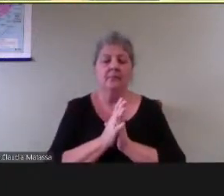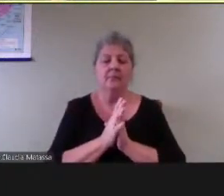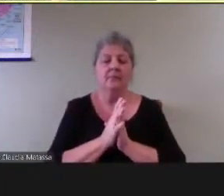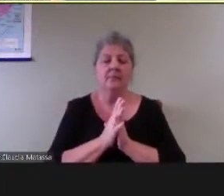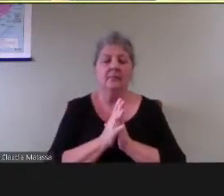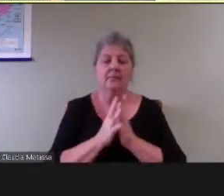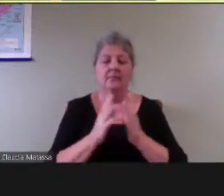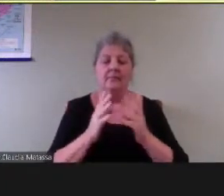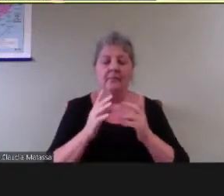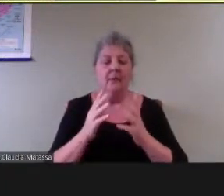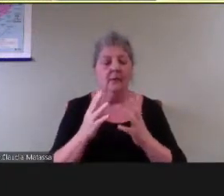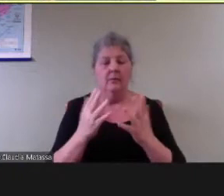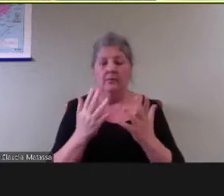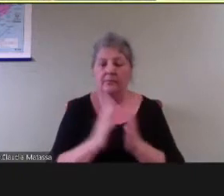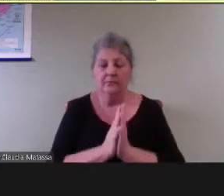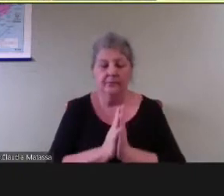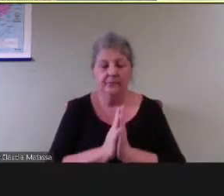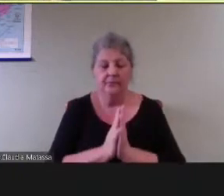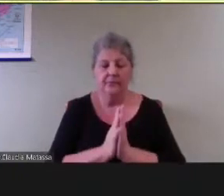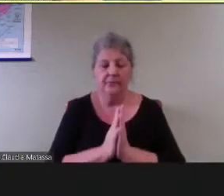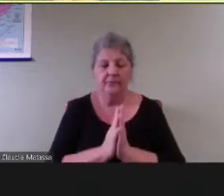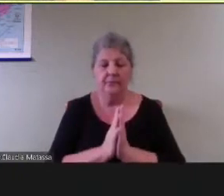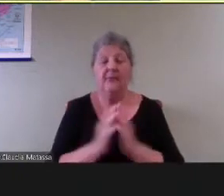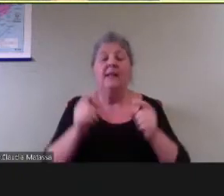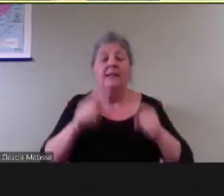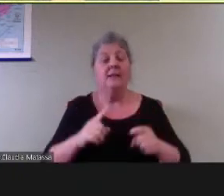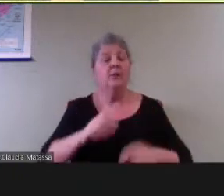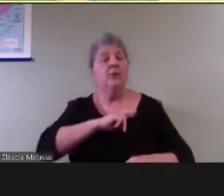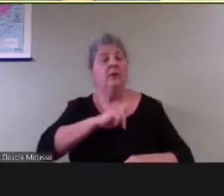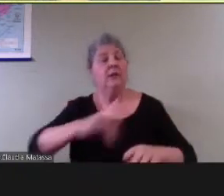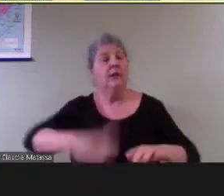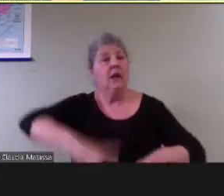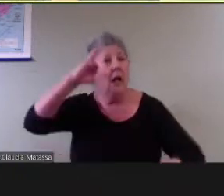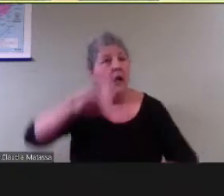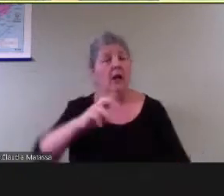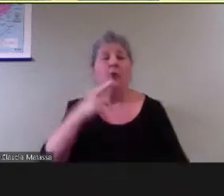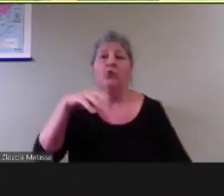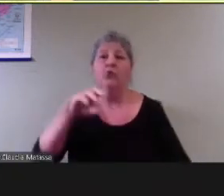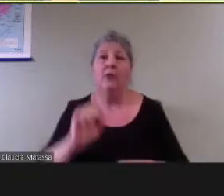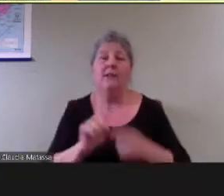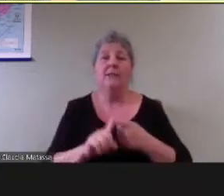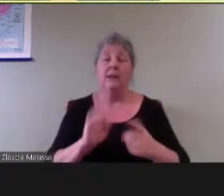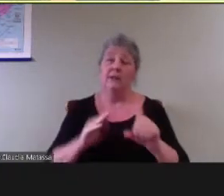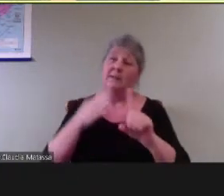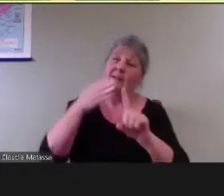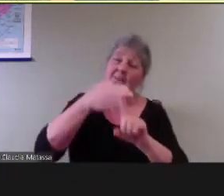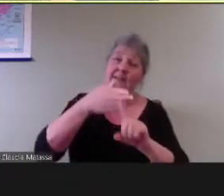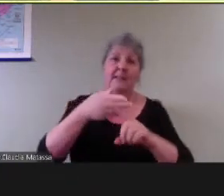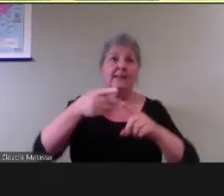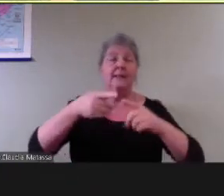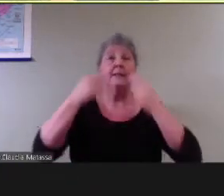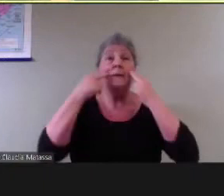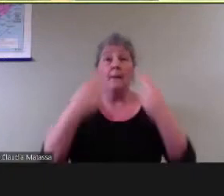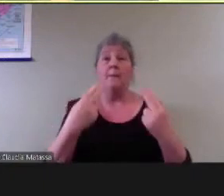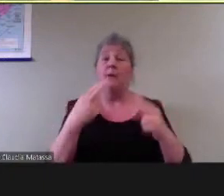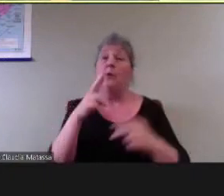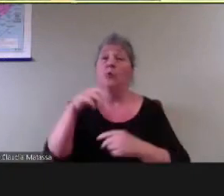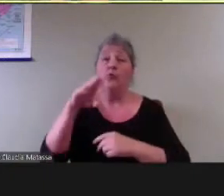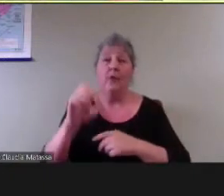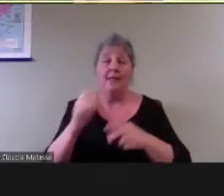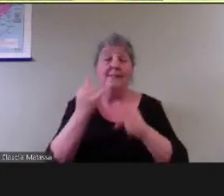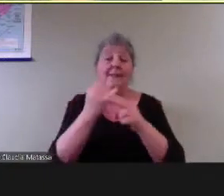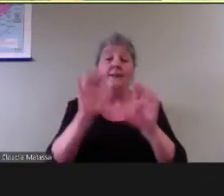as represented in the box on the right. These are very high rates and exceed the typical rates in the